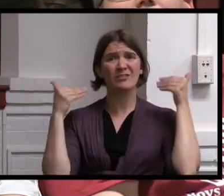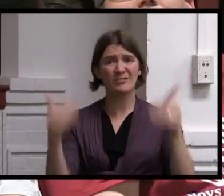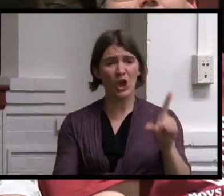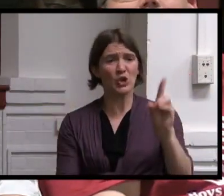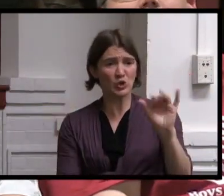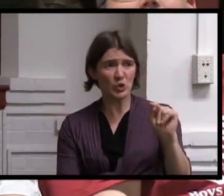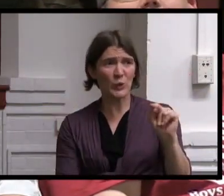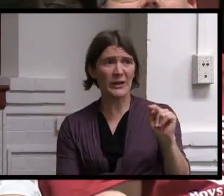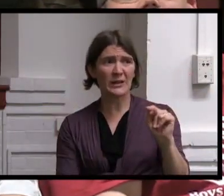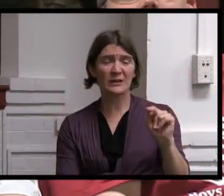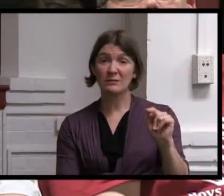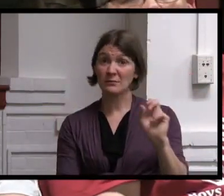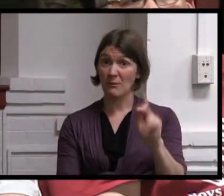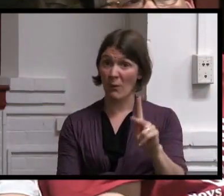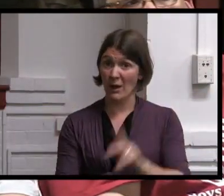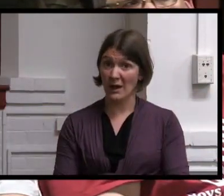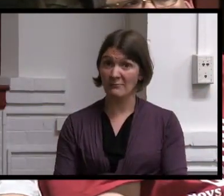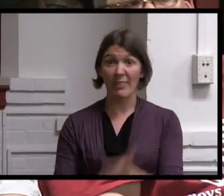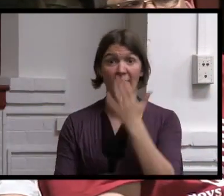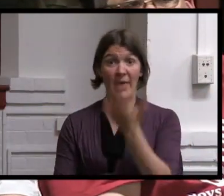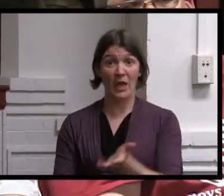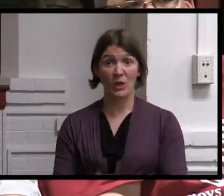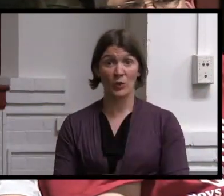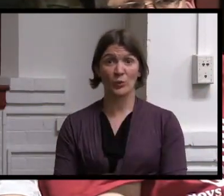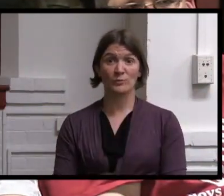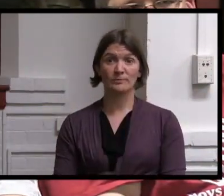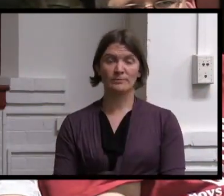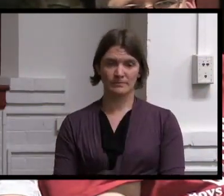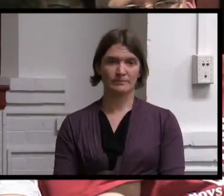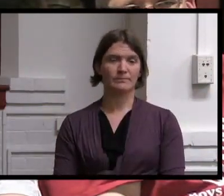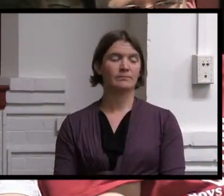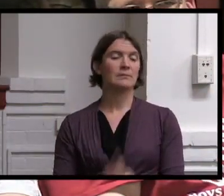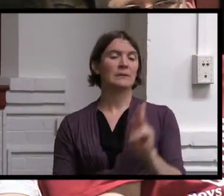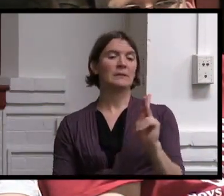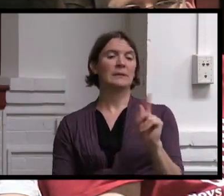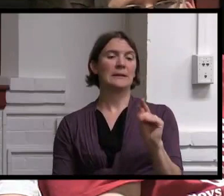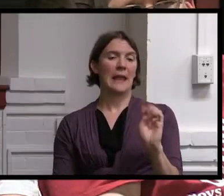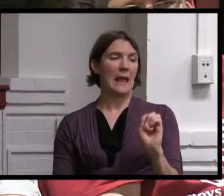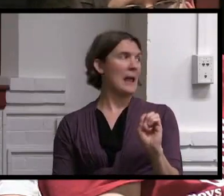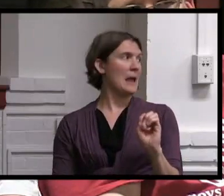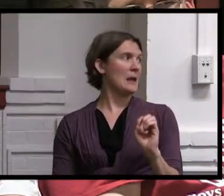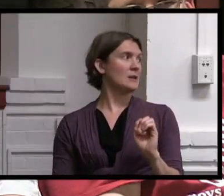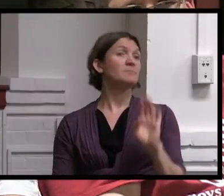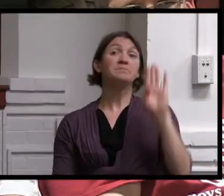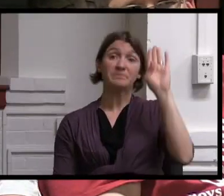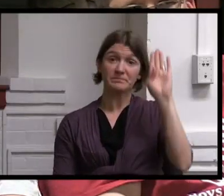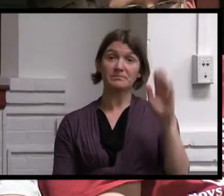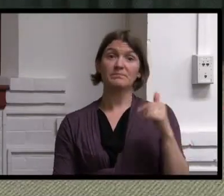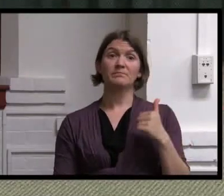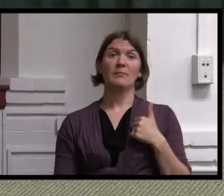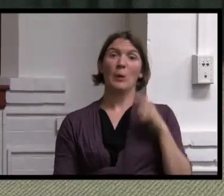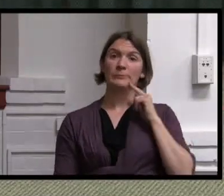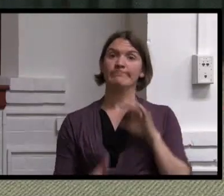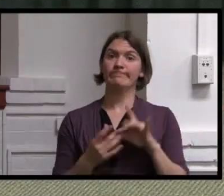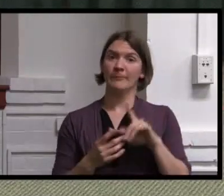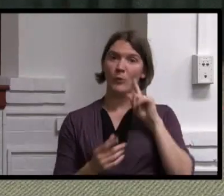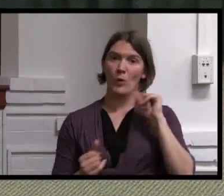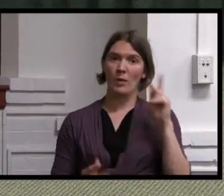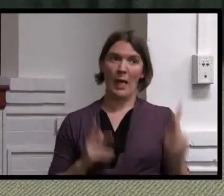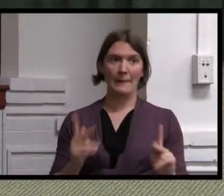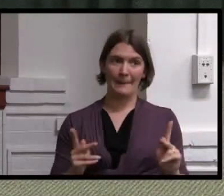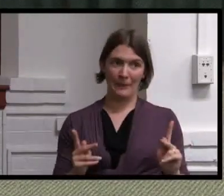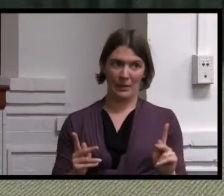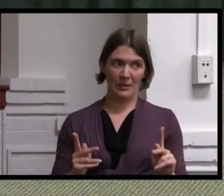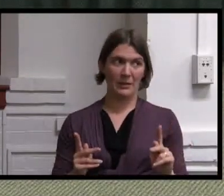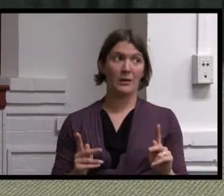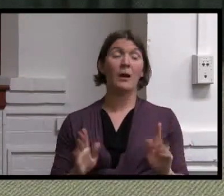something out in some sort of experiment. Thank you very much for your time. Yeah, and I think I'm going to speak on behalf of a lot of people so people can jump on me.